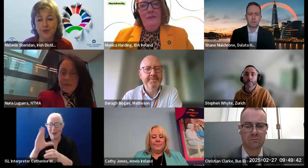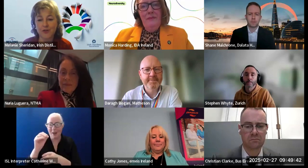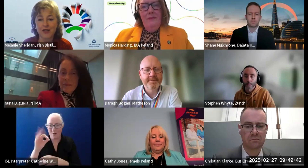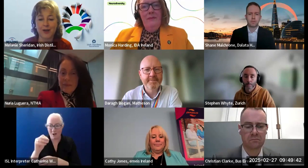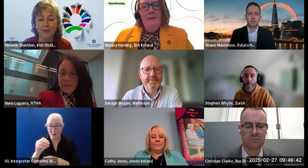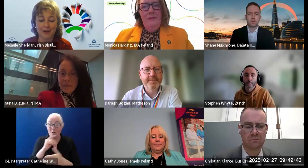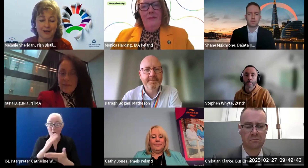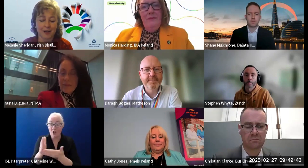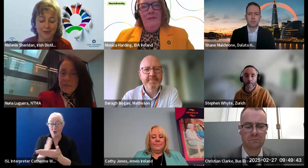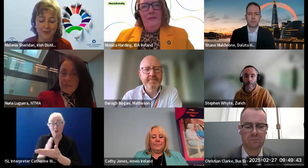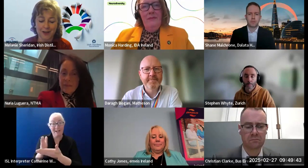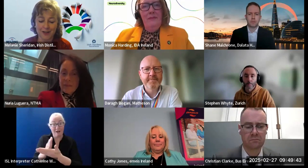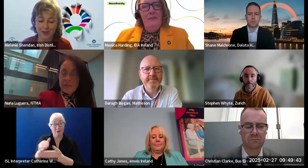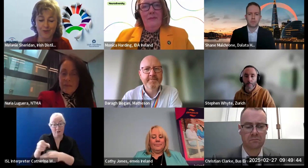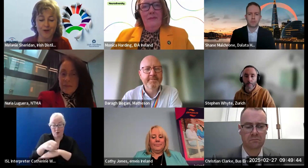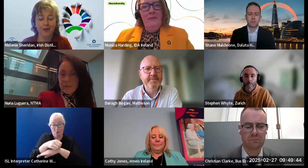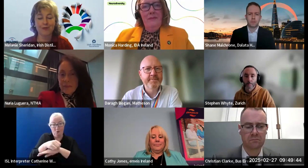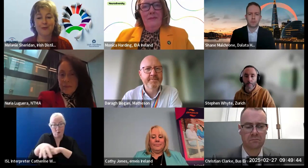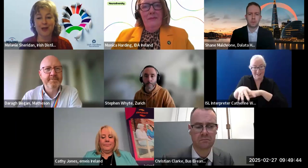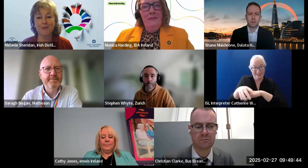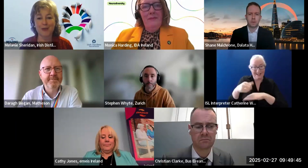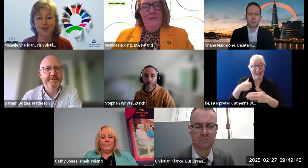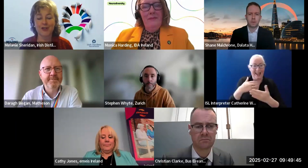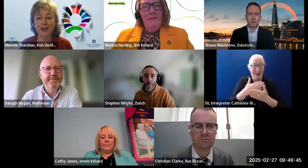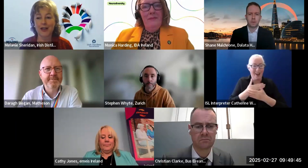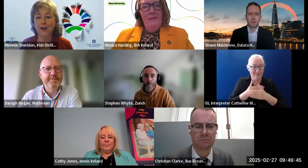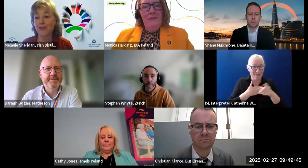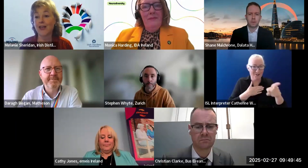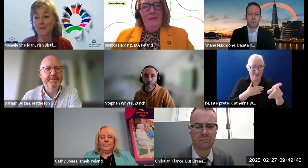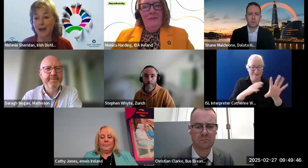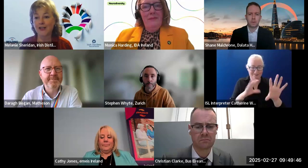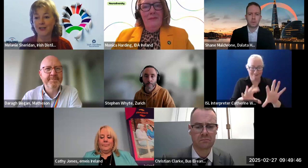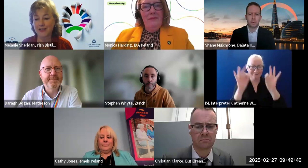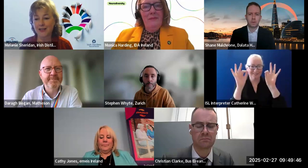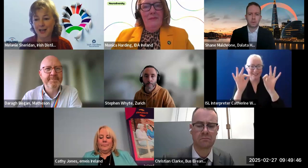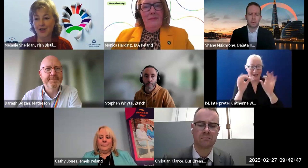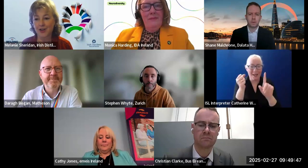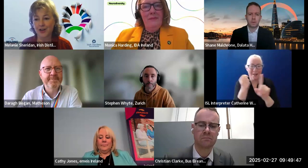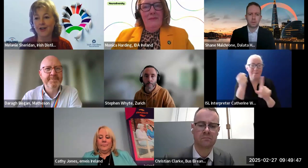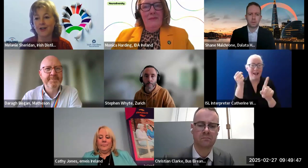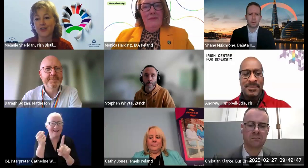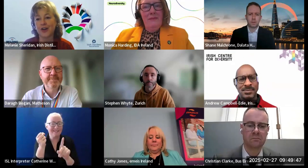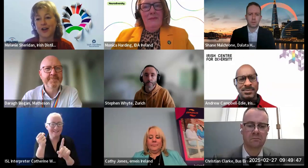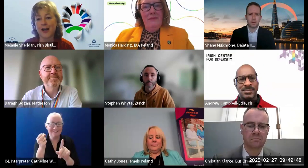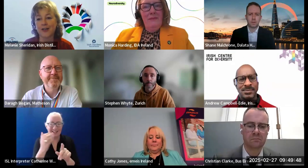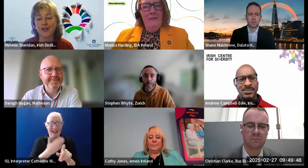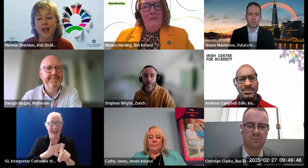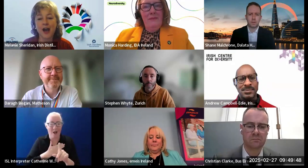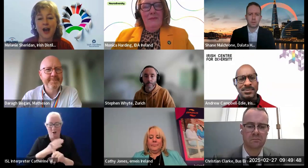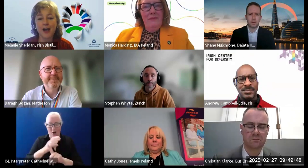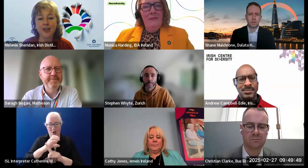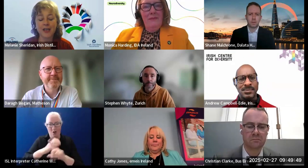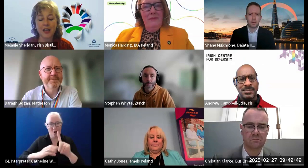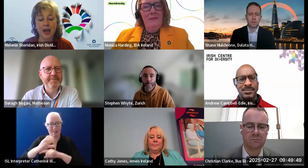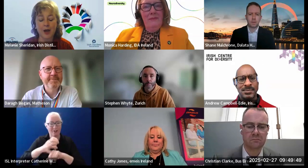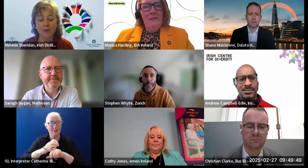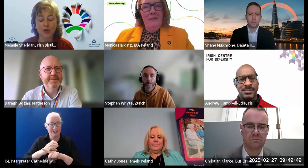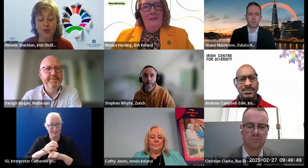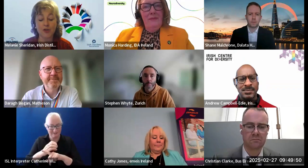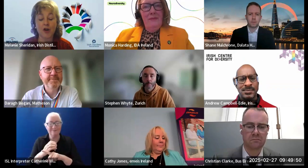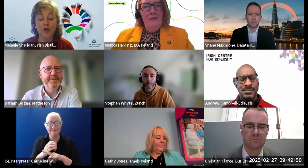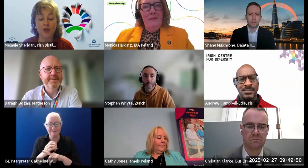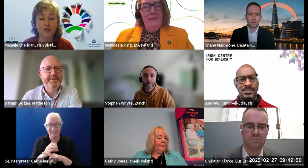of shared roots, and I love the fact that you were able to pick up immediately of the impact it has had on our culture. And I